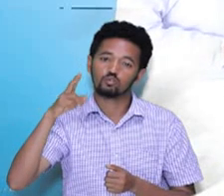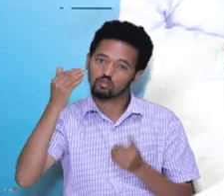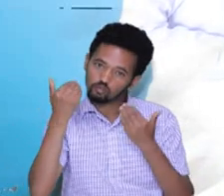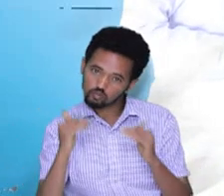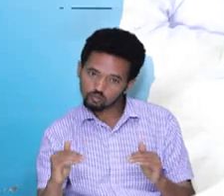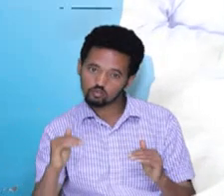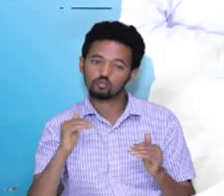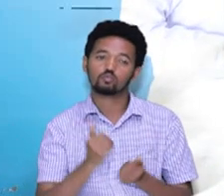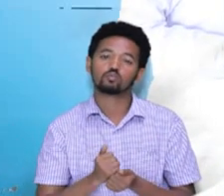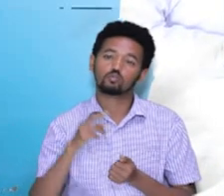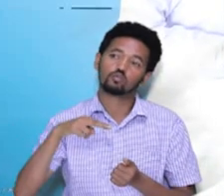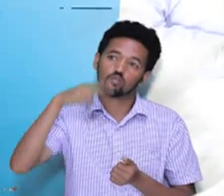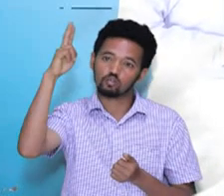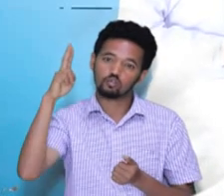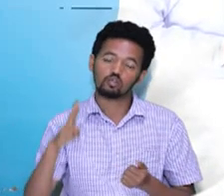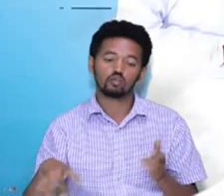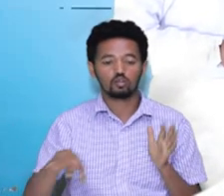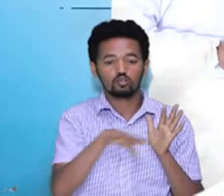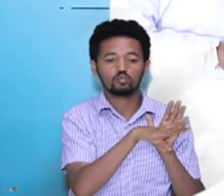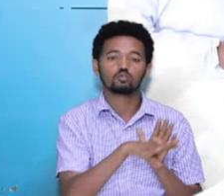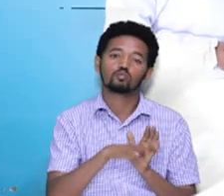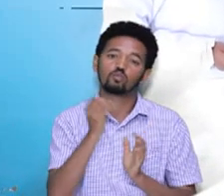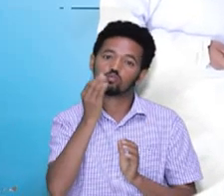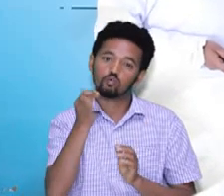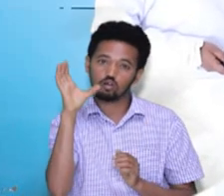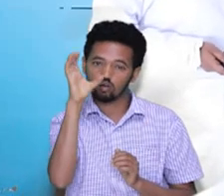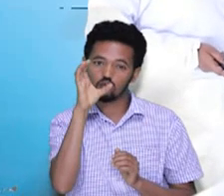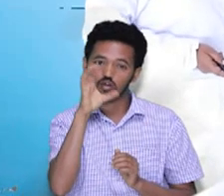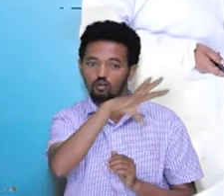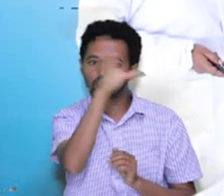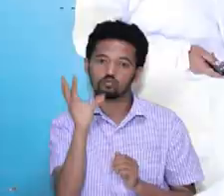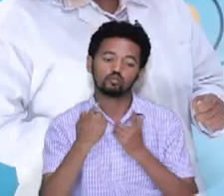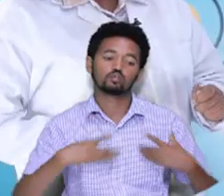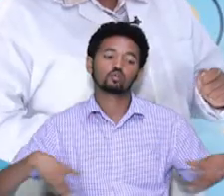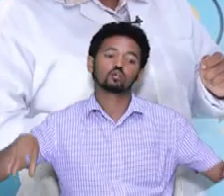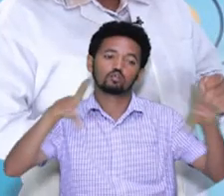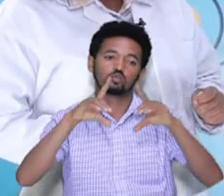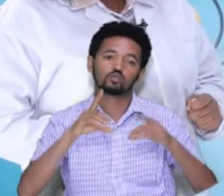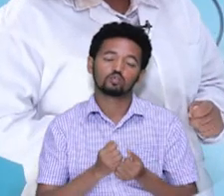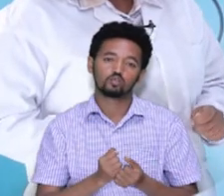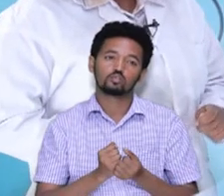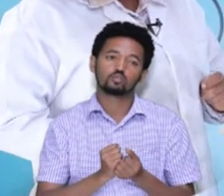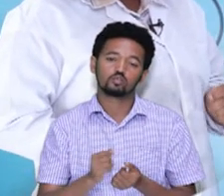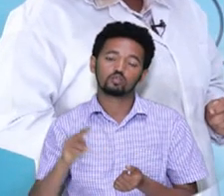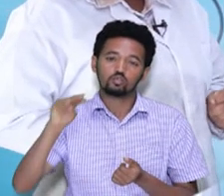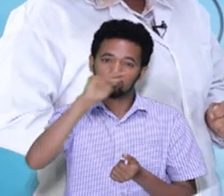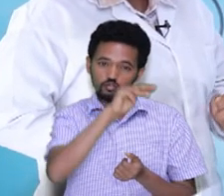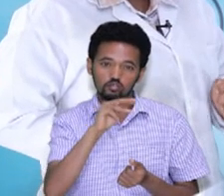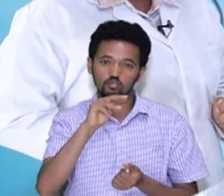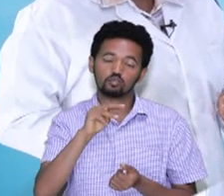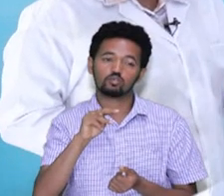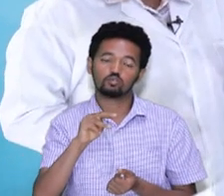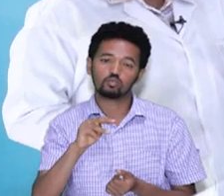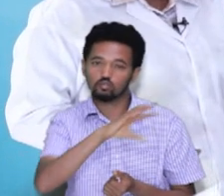the highland and lowland lake of Africa mostly found in this region. East Africa is the most